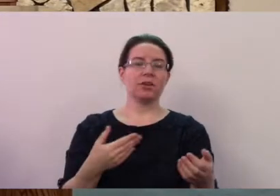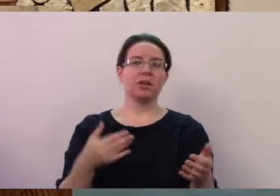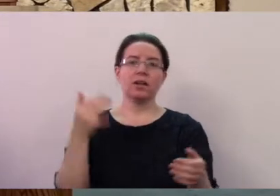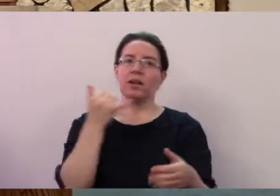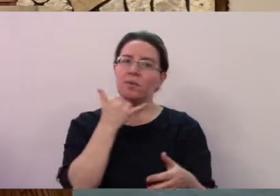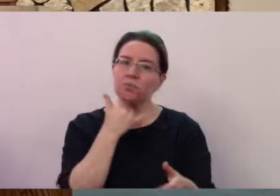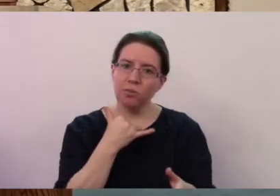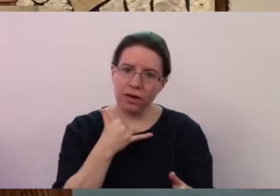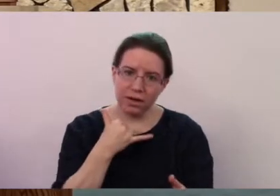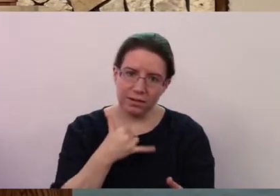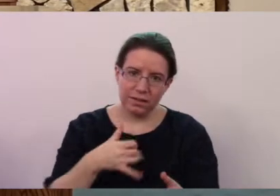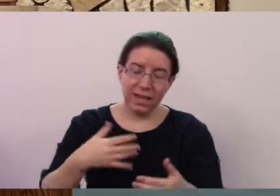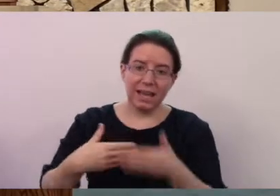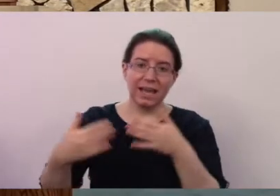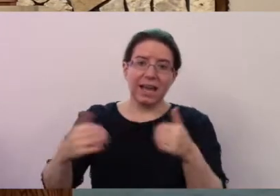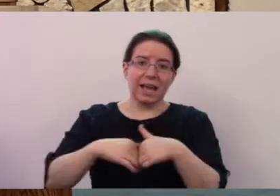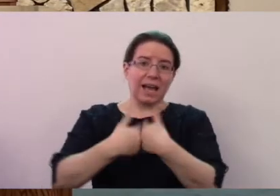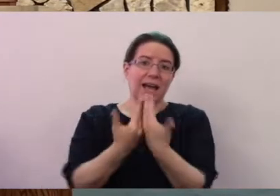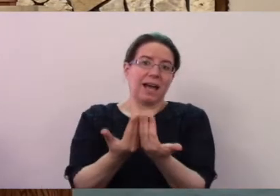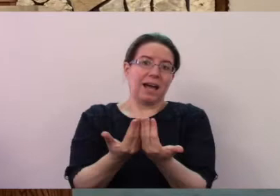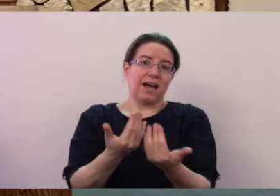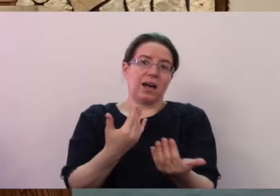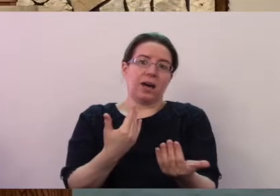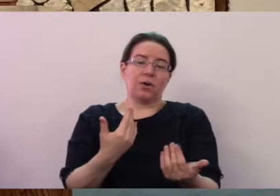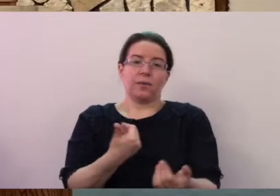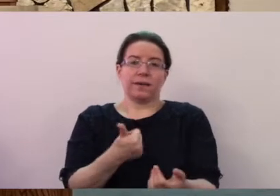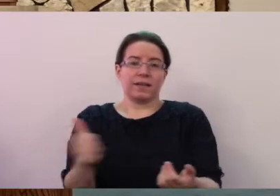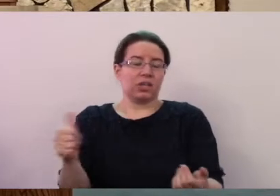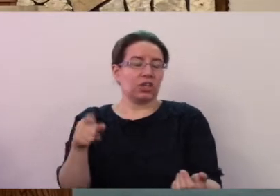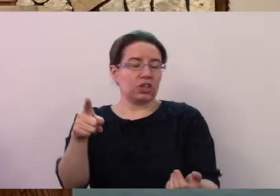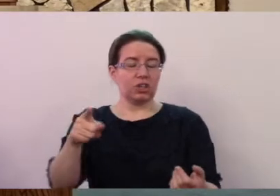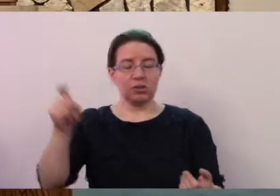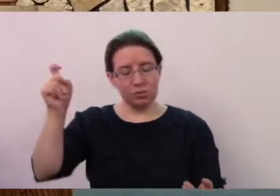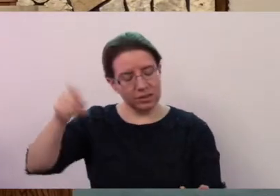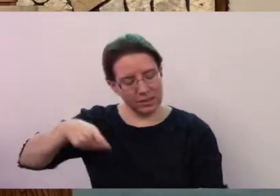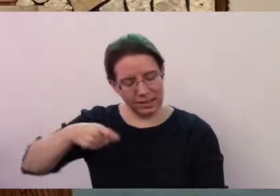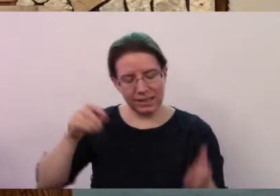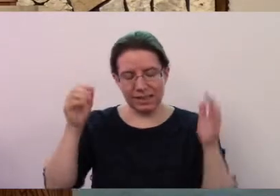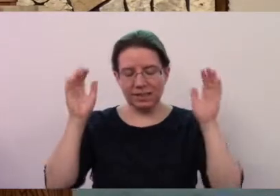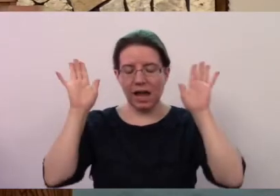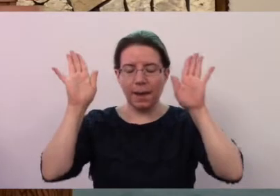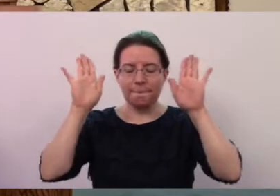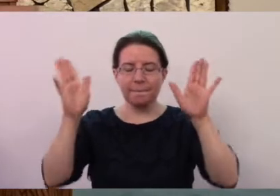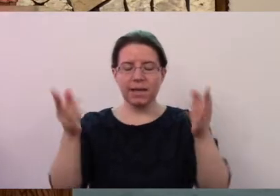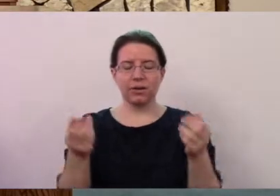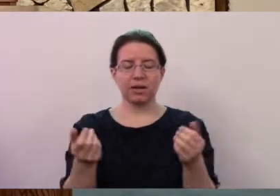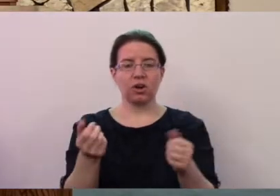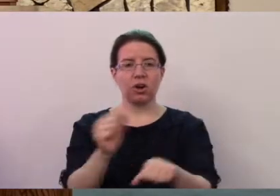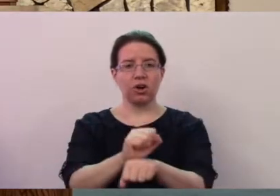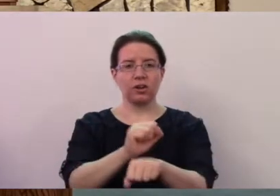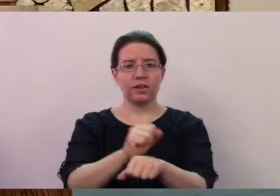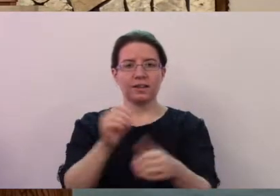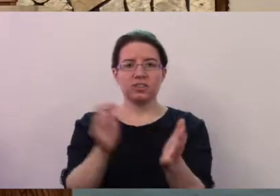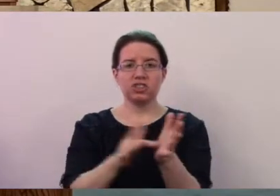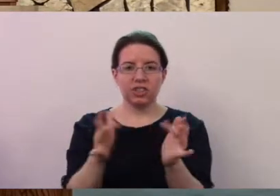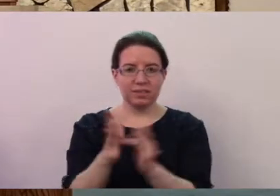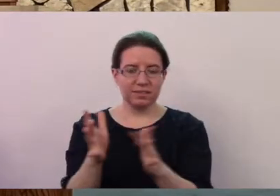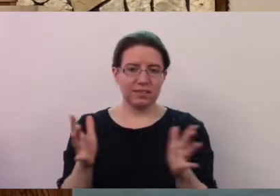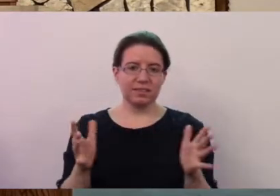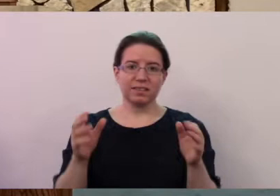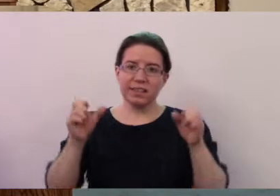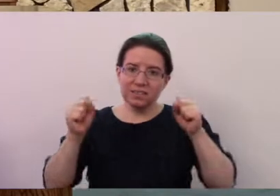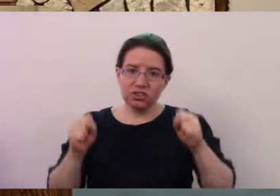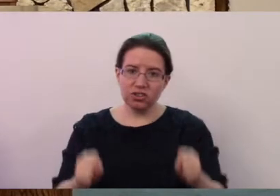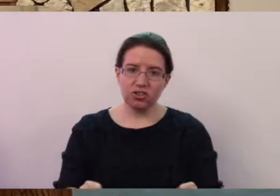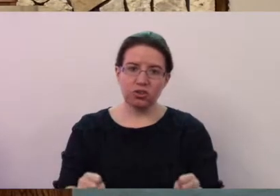He exercises power and authority over all of the elements. He can make something different than what